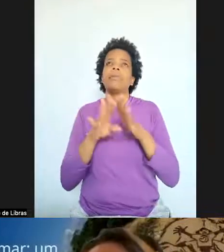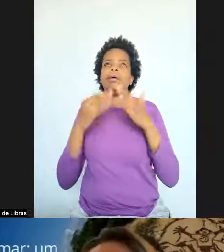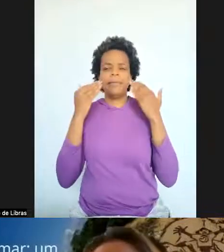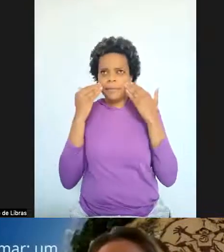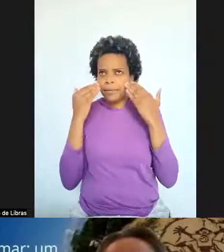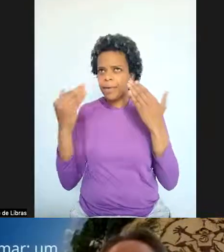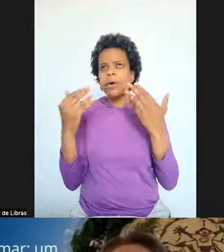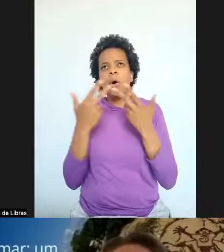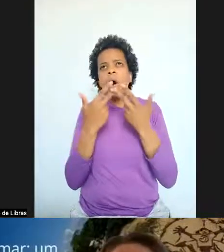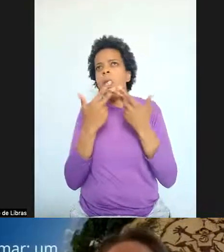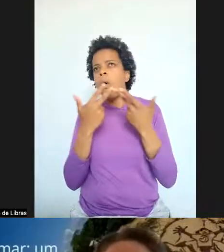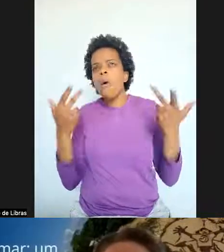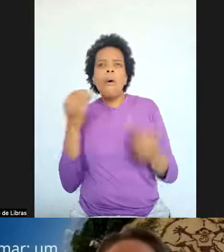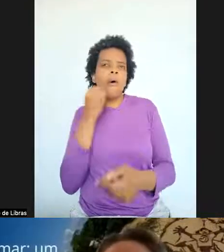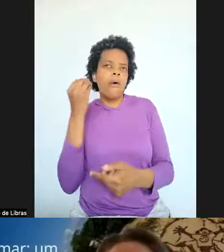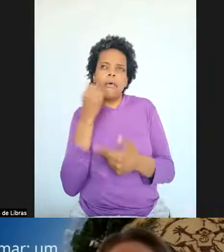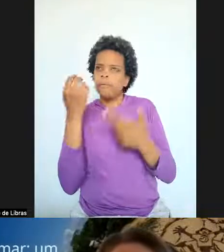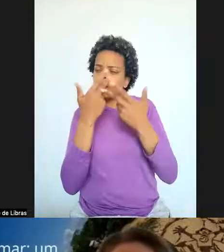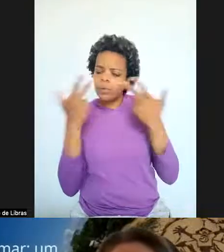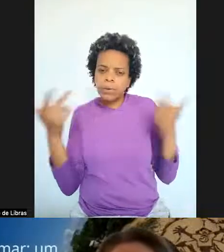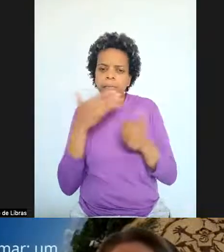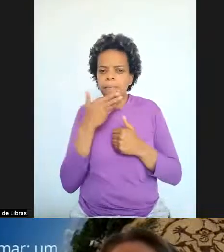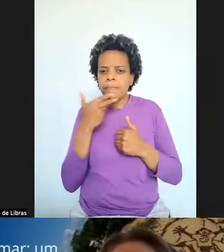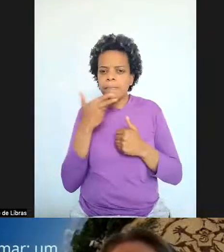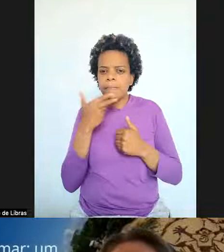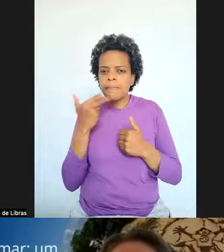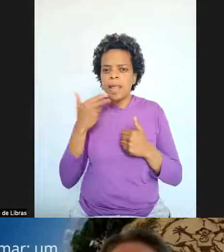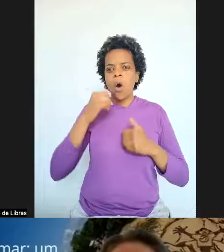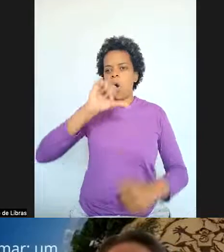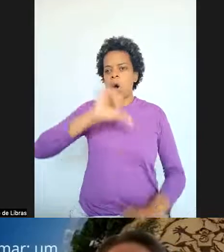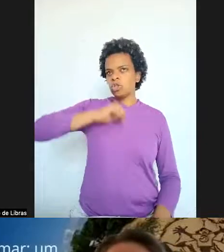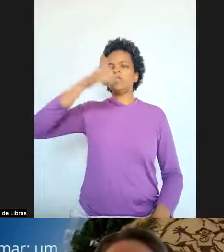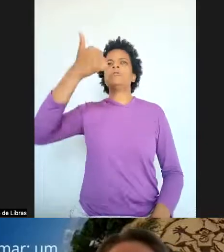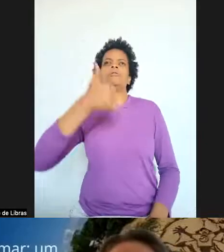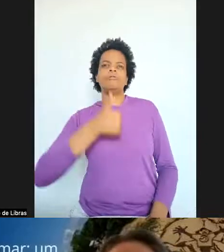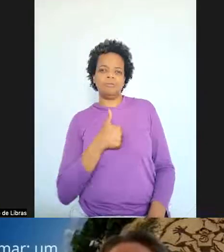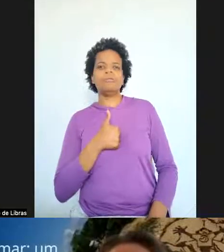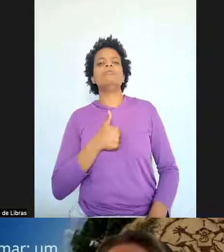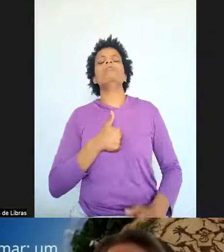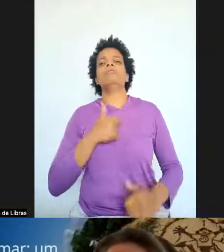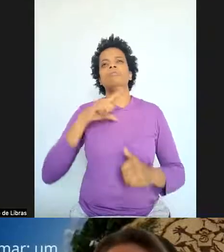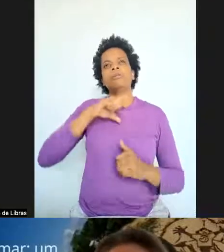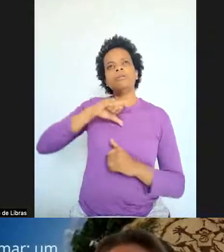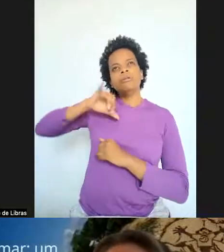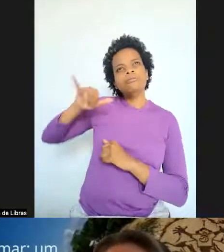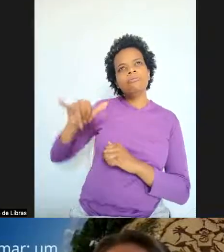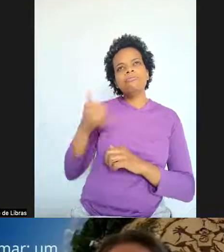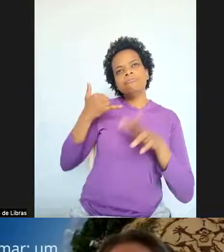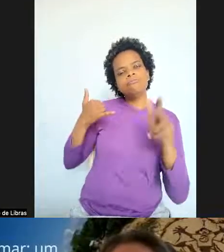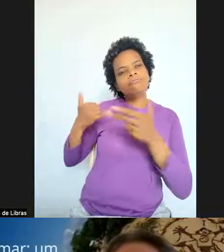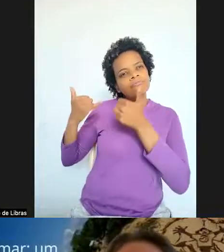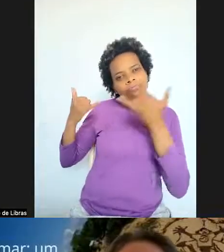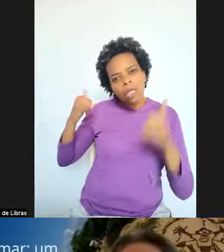And of course, personally, we see the results in their self-esteem because they get